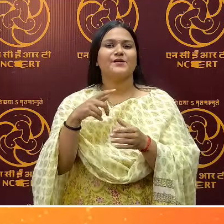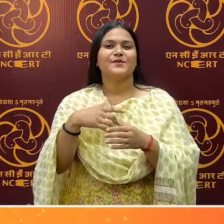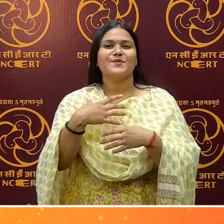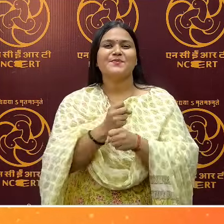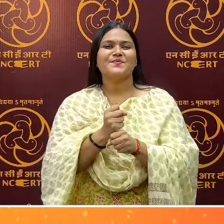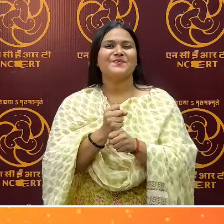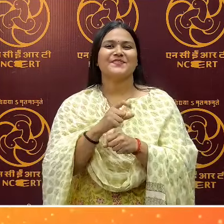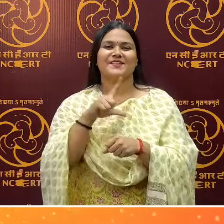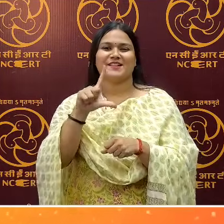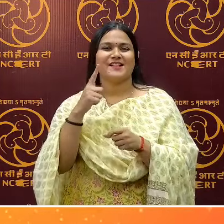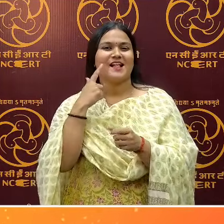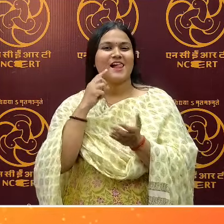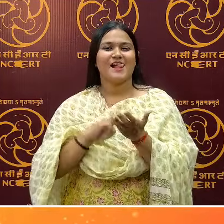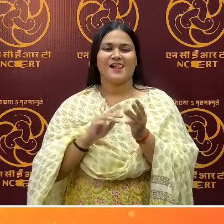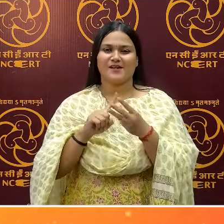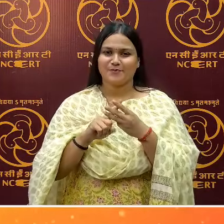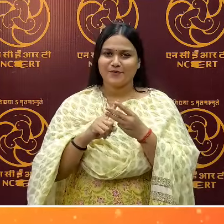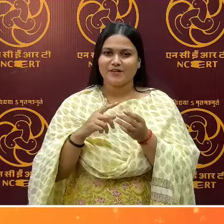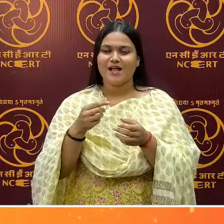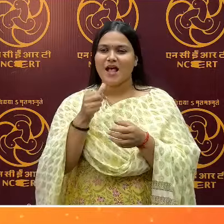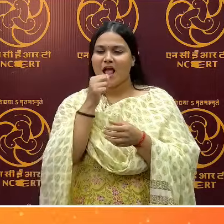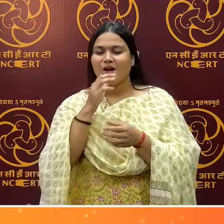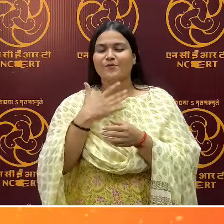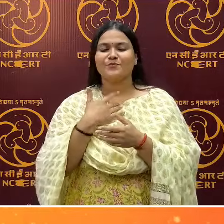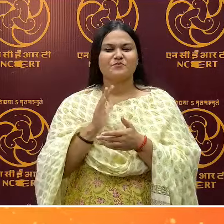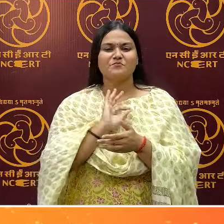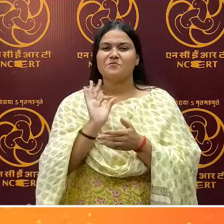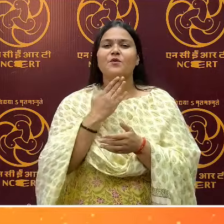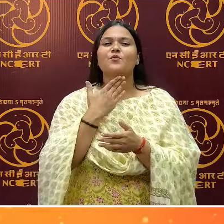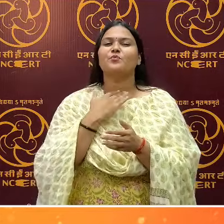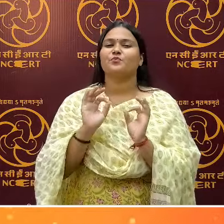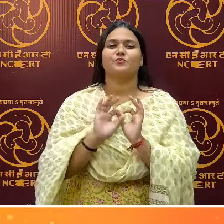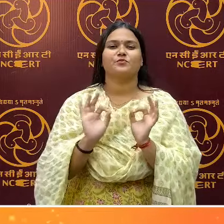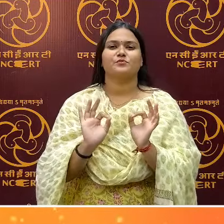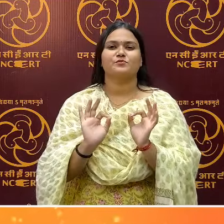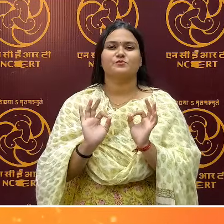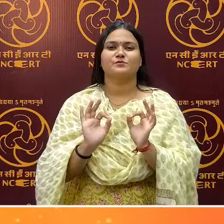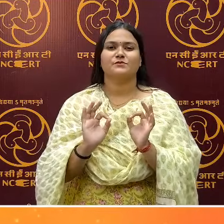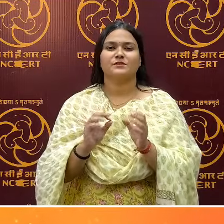is too much salt. Okay. So we have to take little more.